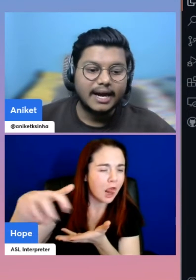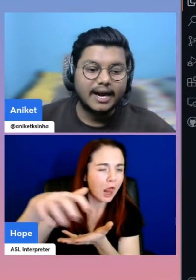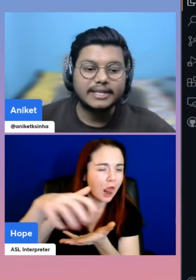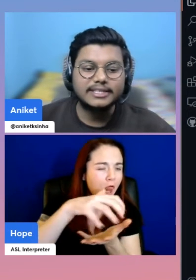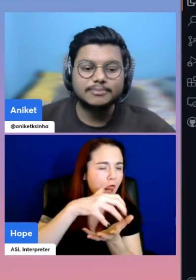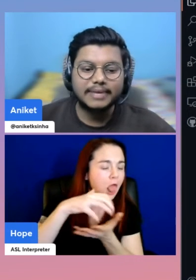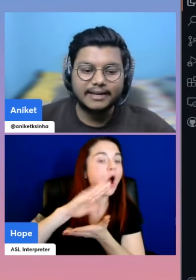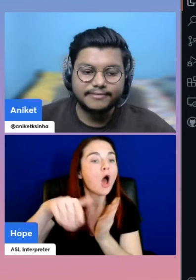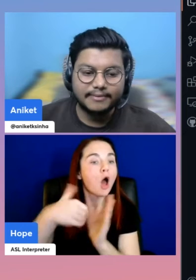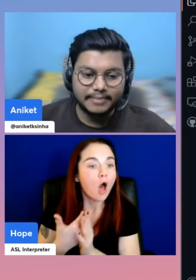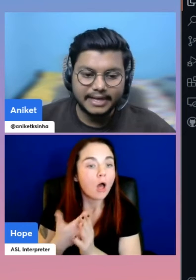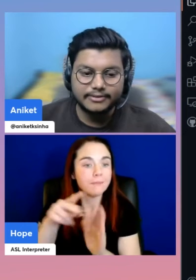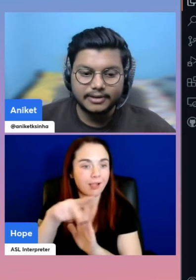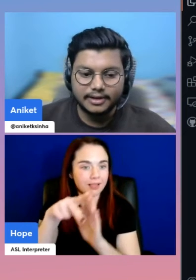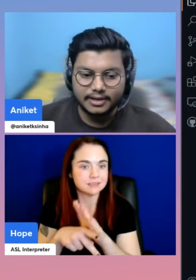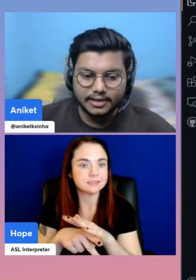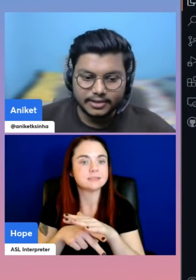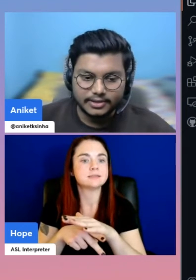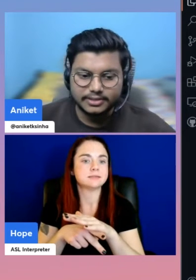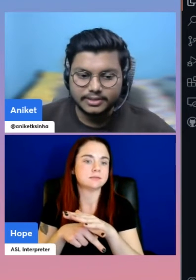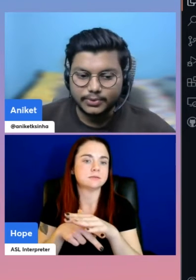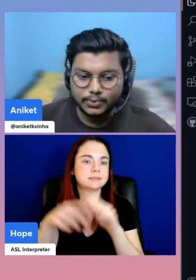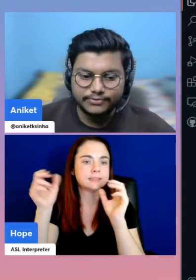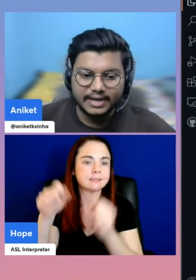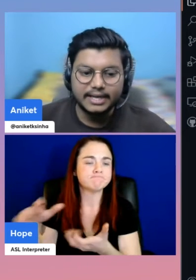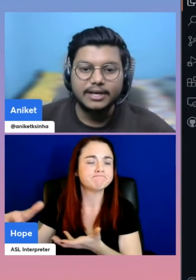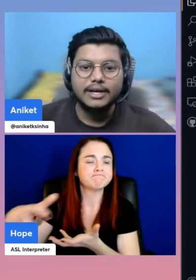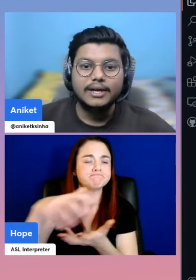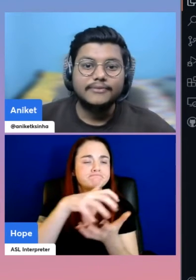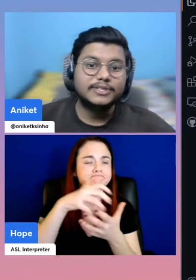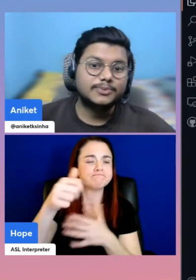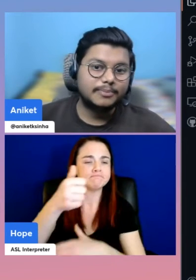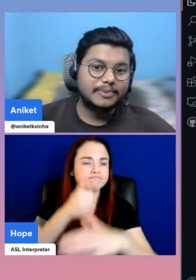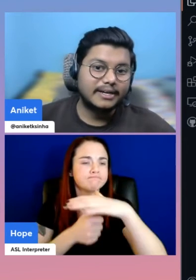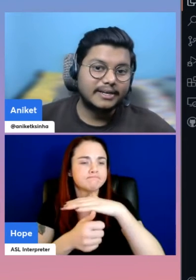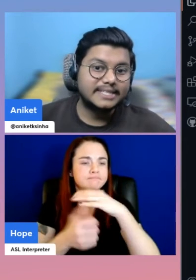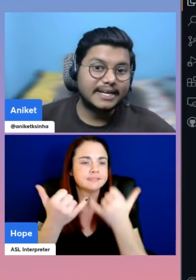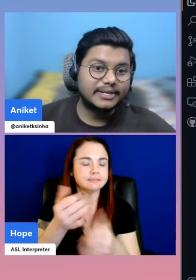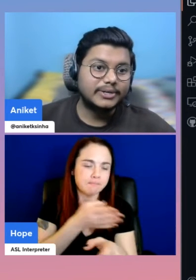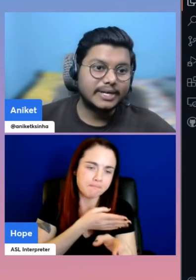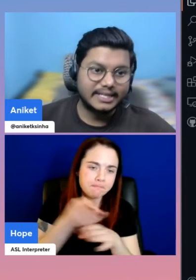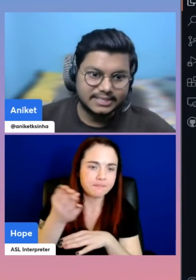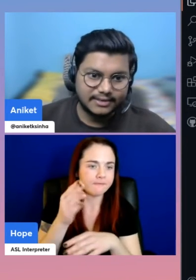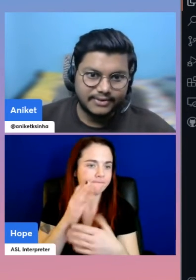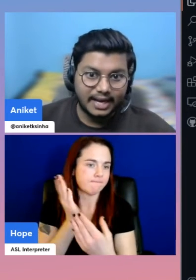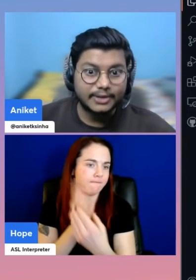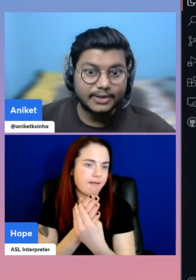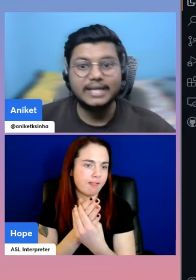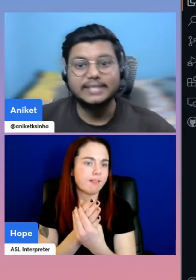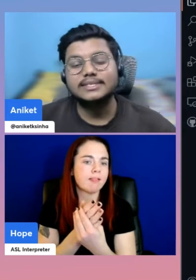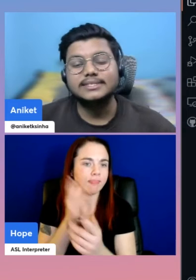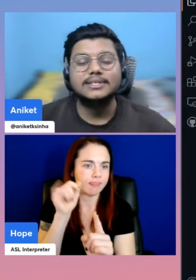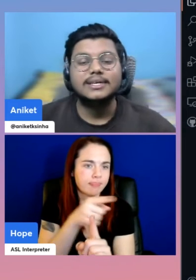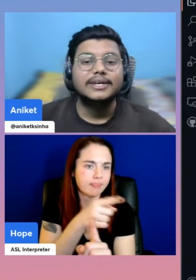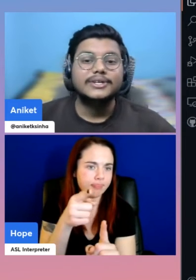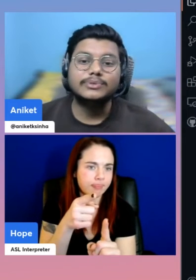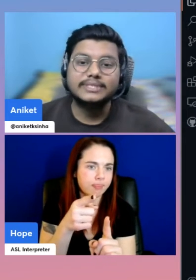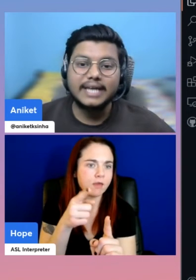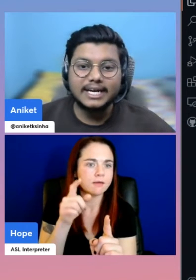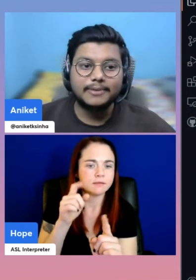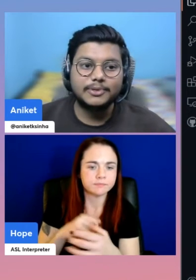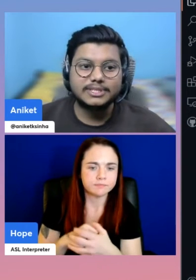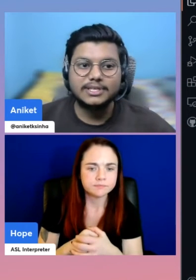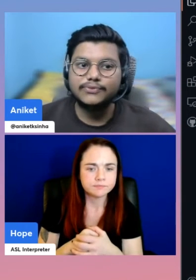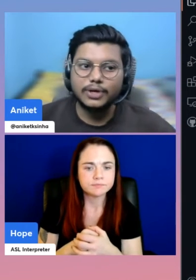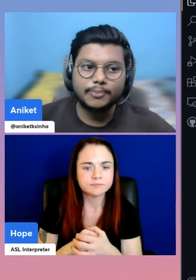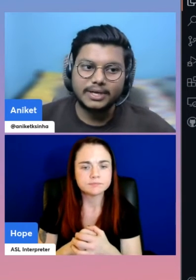policies under this main rule file, which would be under sentinel.hcl file, and you can just use